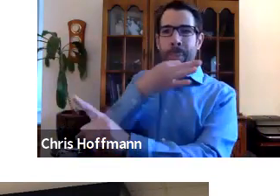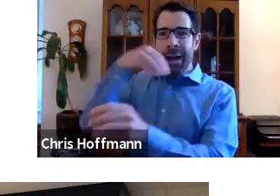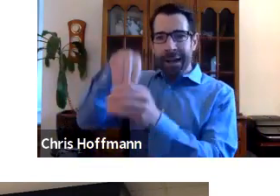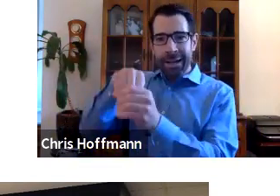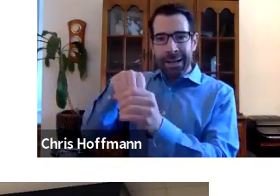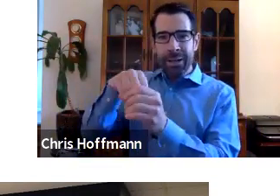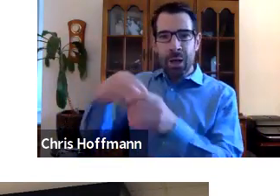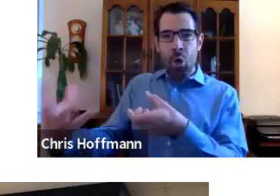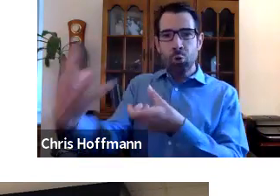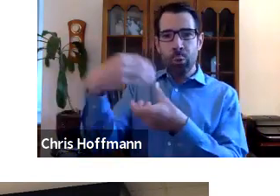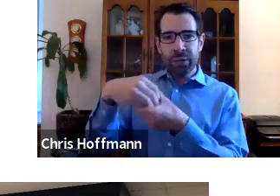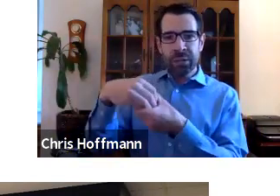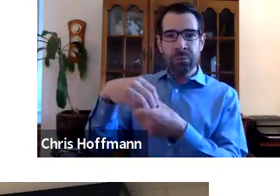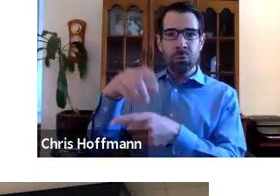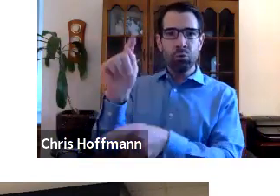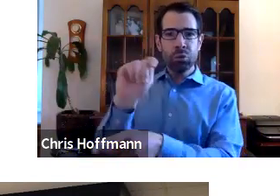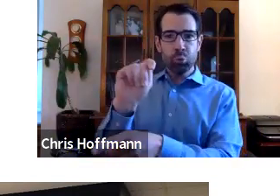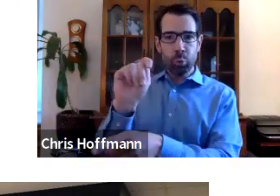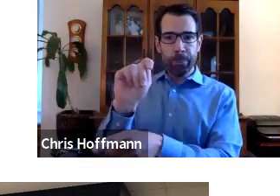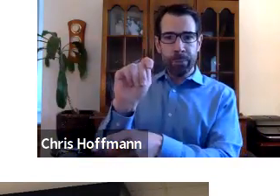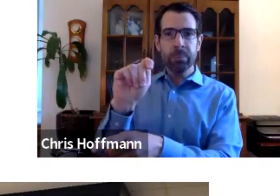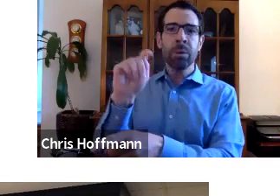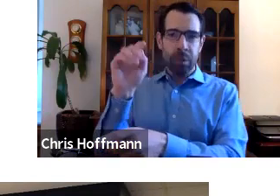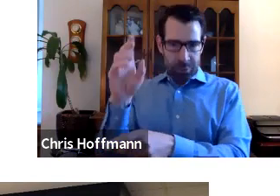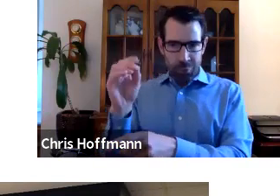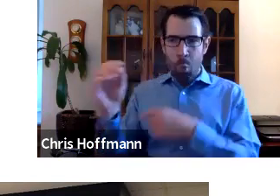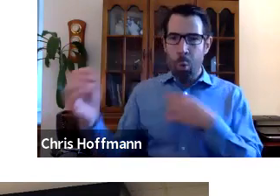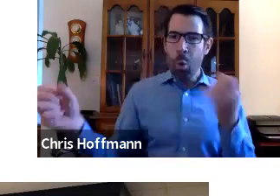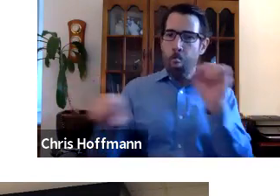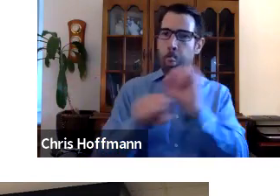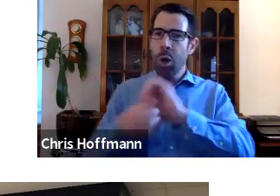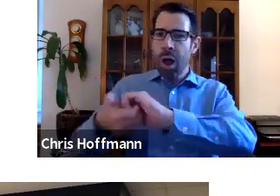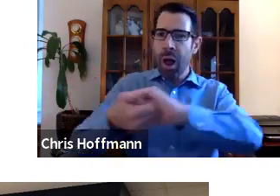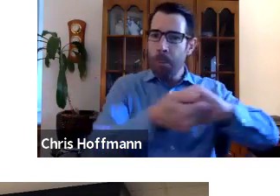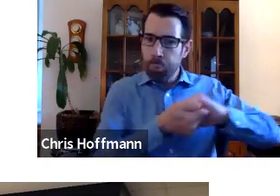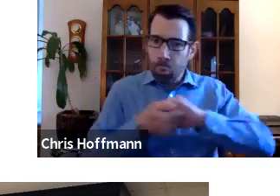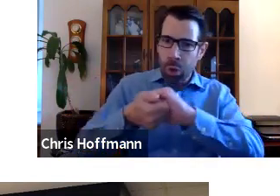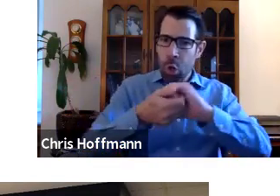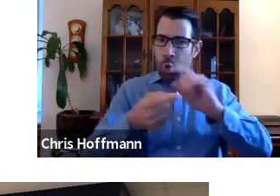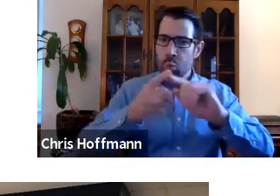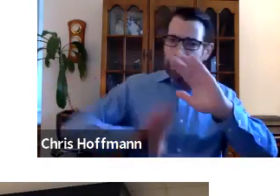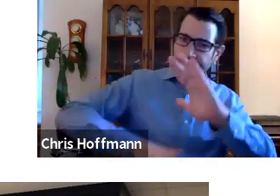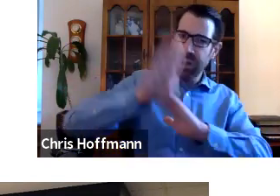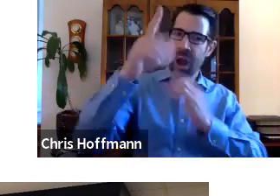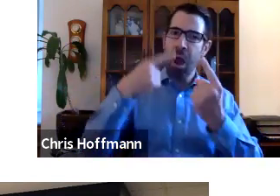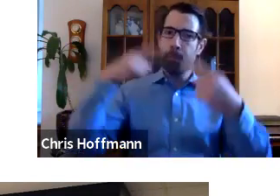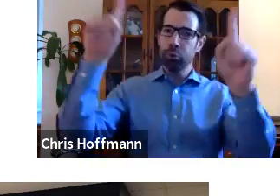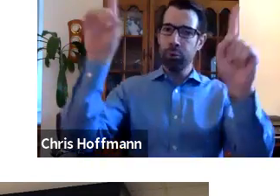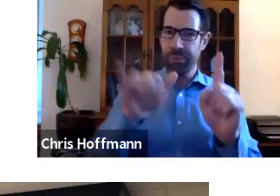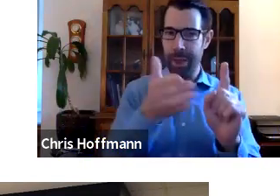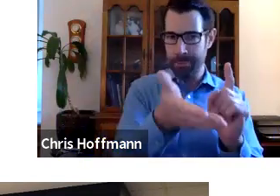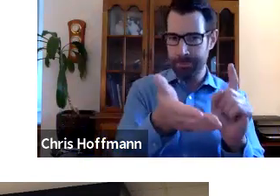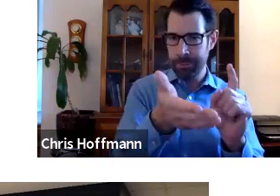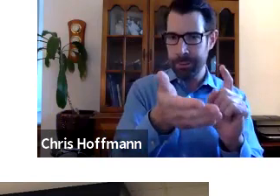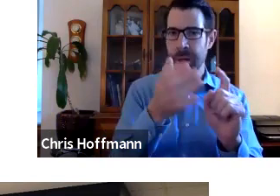culture, and we wanted to incorporate the expertise of the deaf culture and take that all the way into the locker